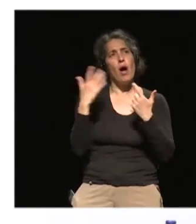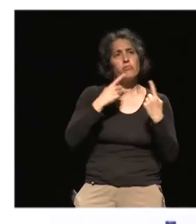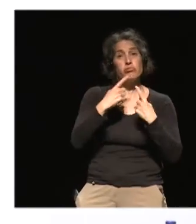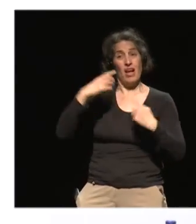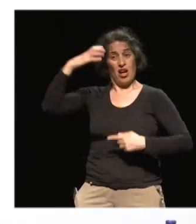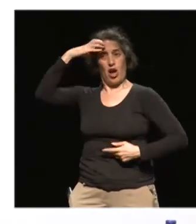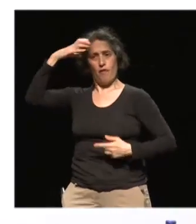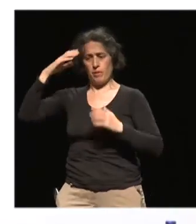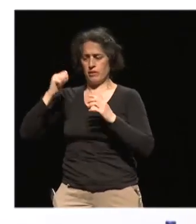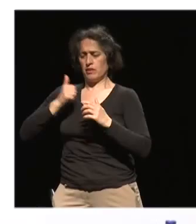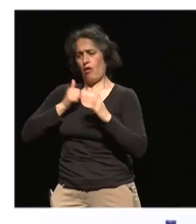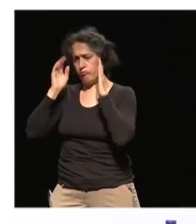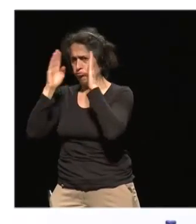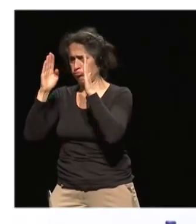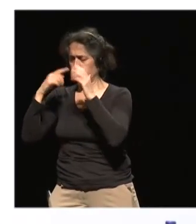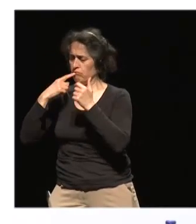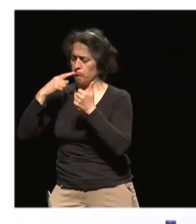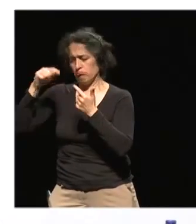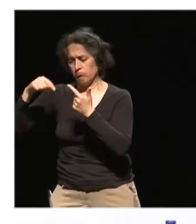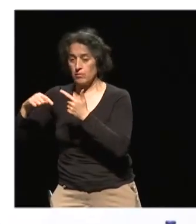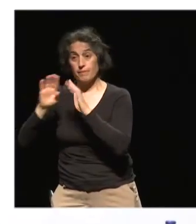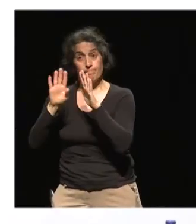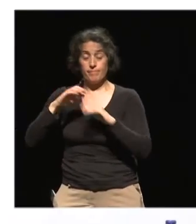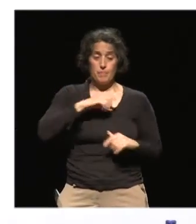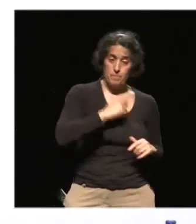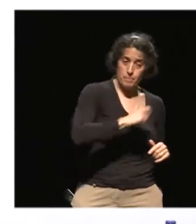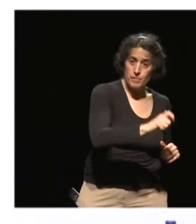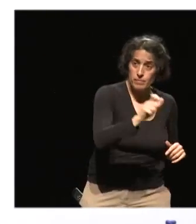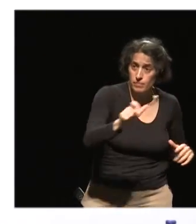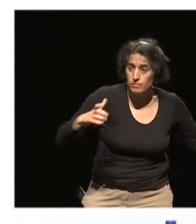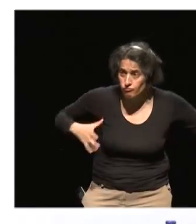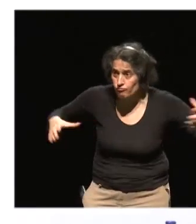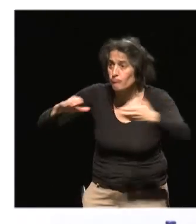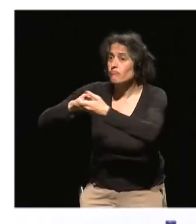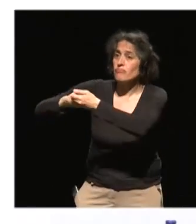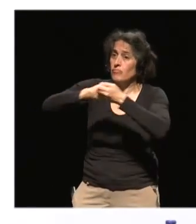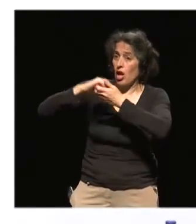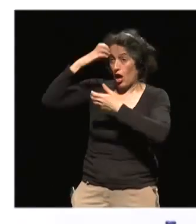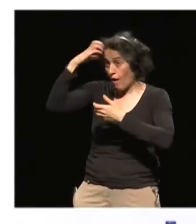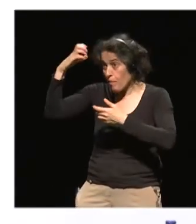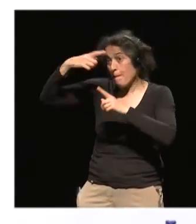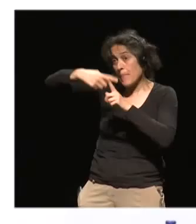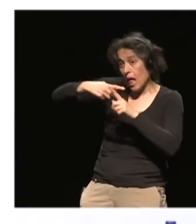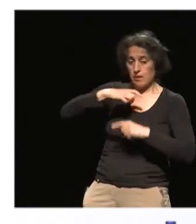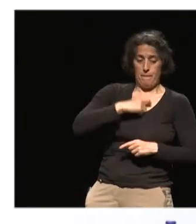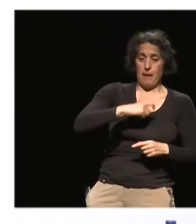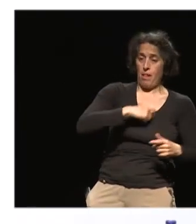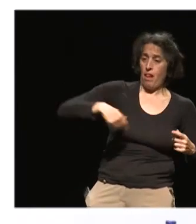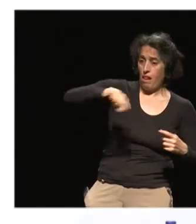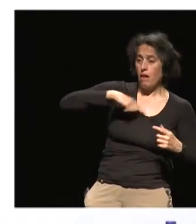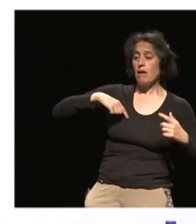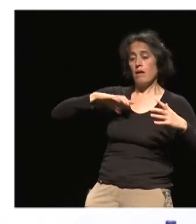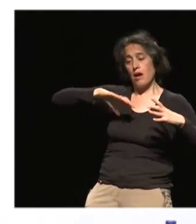companies taking these decisions. It's about everybody taking these decisions together. And so we need the